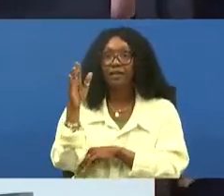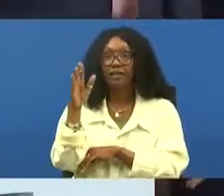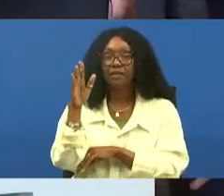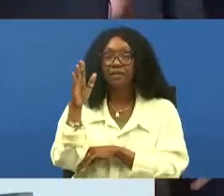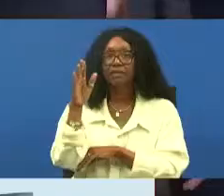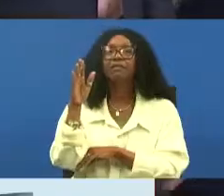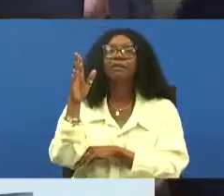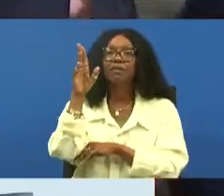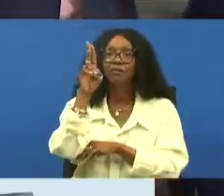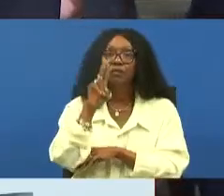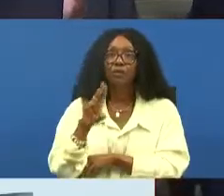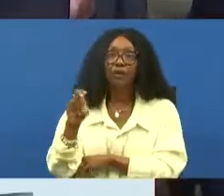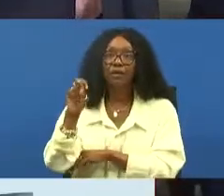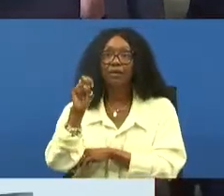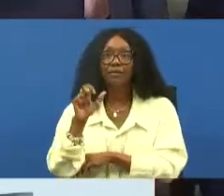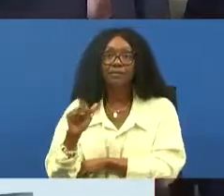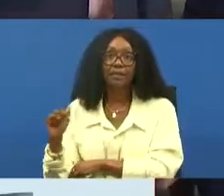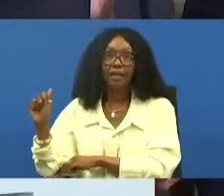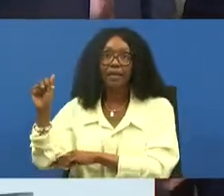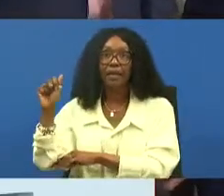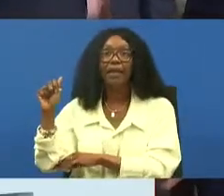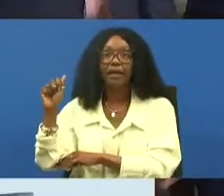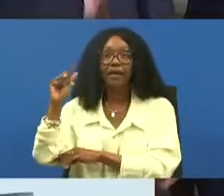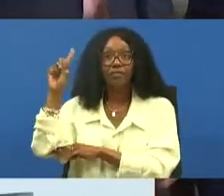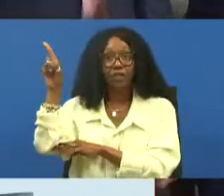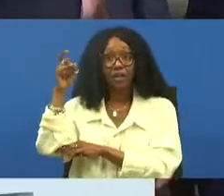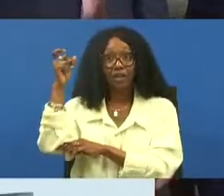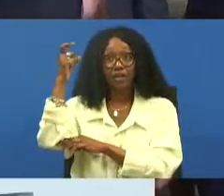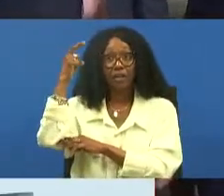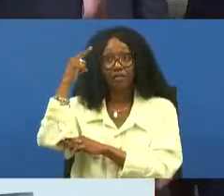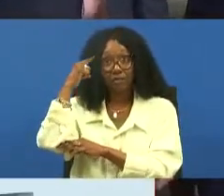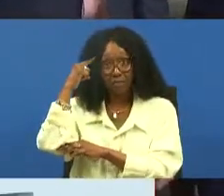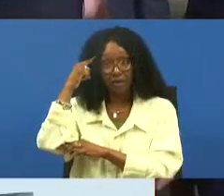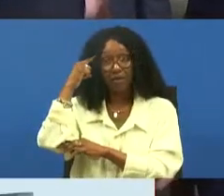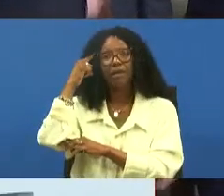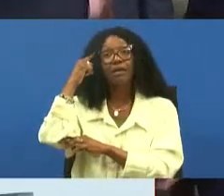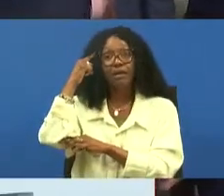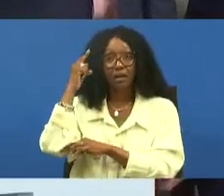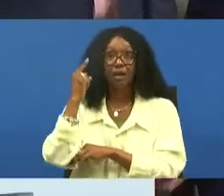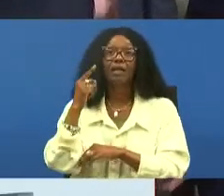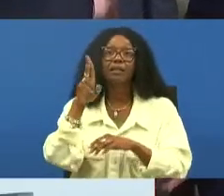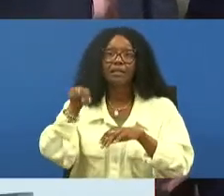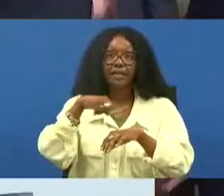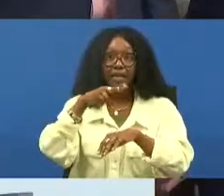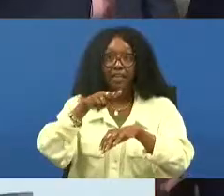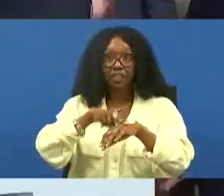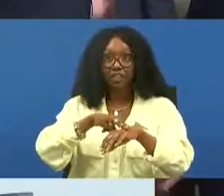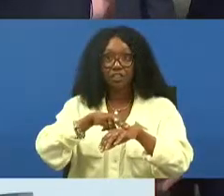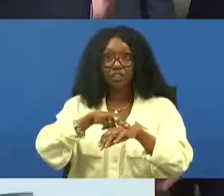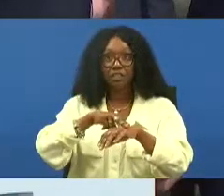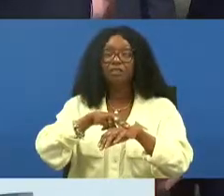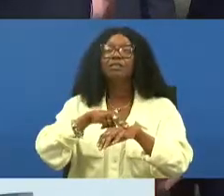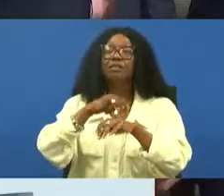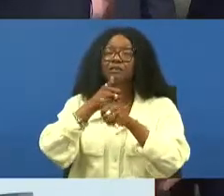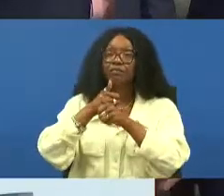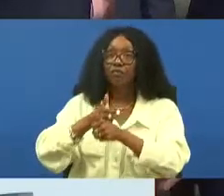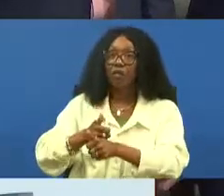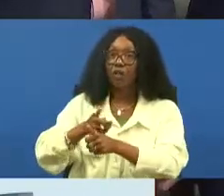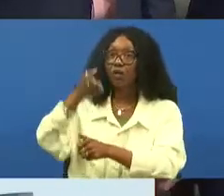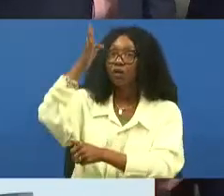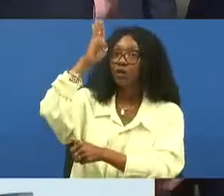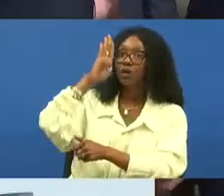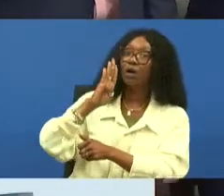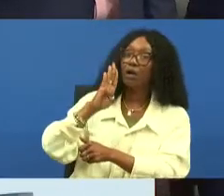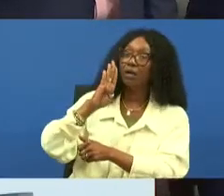United States of America and to the republic for which it stands, one nation, under God,